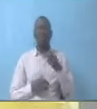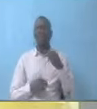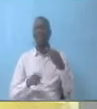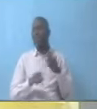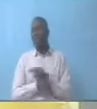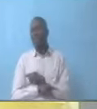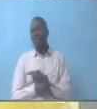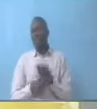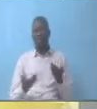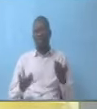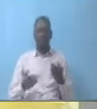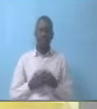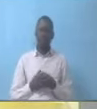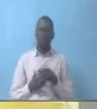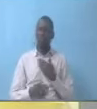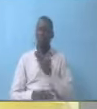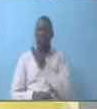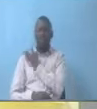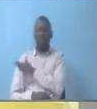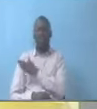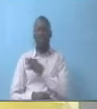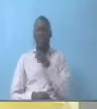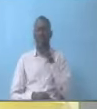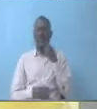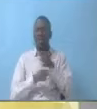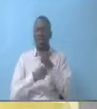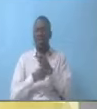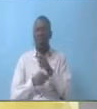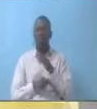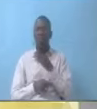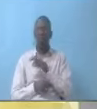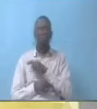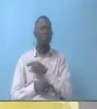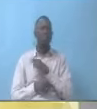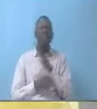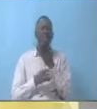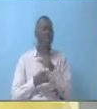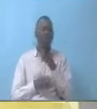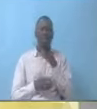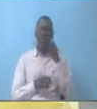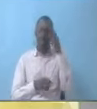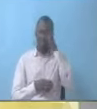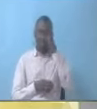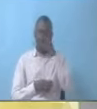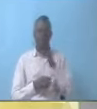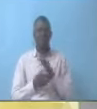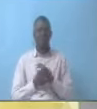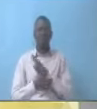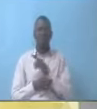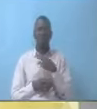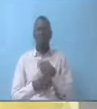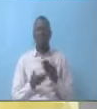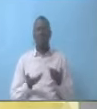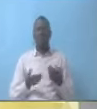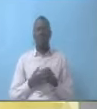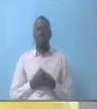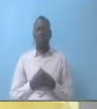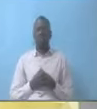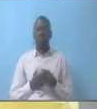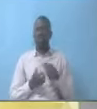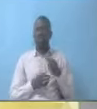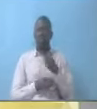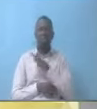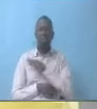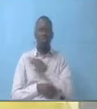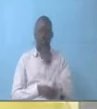dina top itamen, to leave this country for any reason, pour genn ci rew mi ci ben dalil. I also think that after my 3 little children